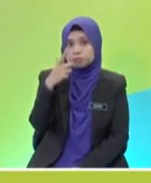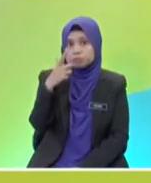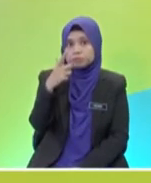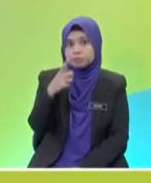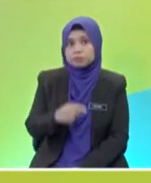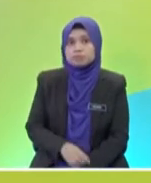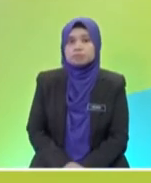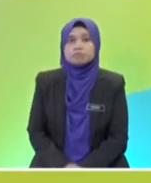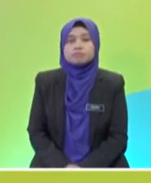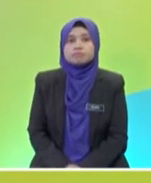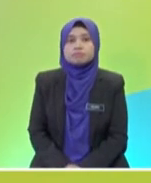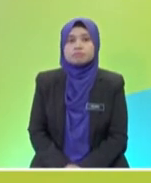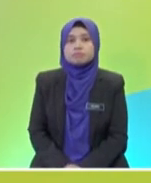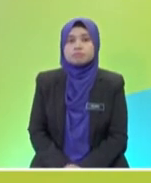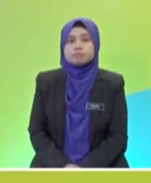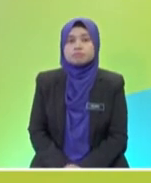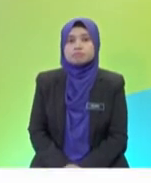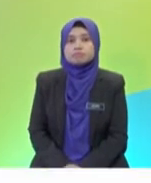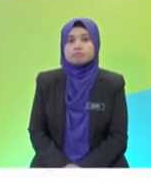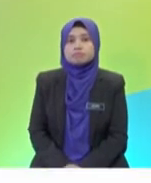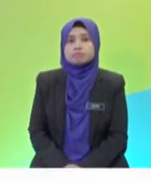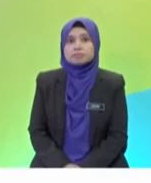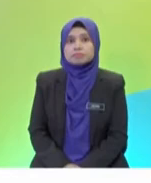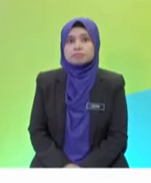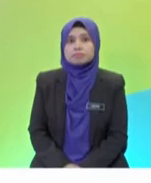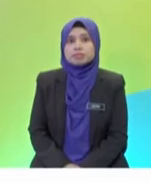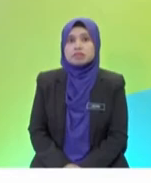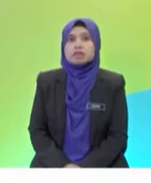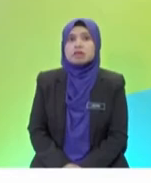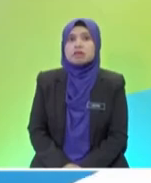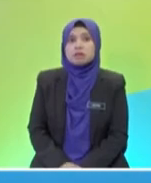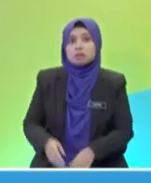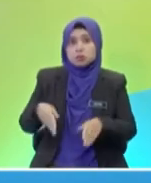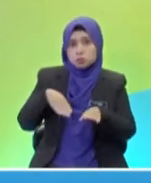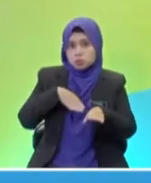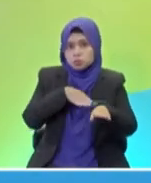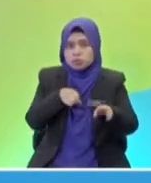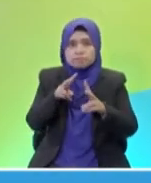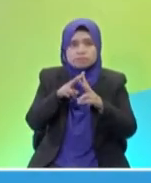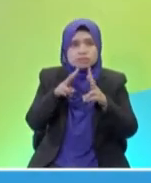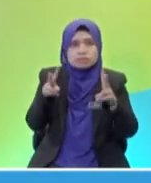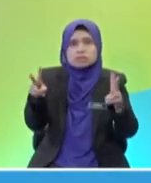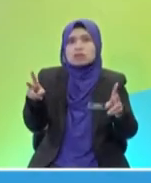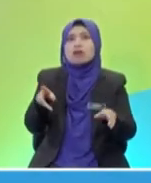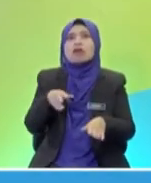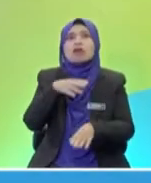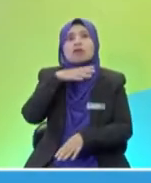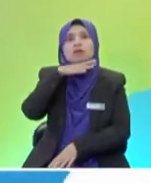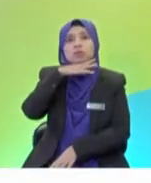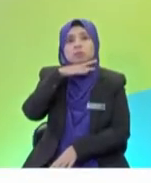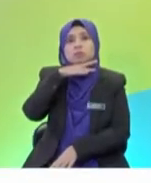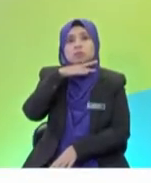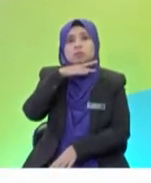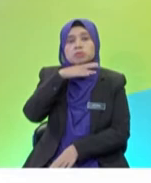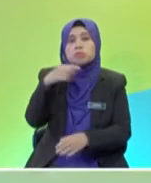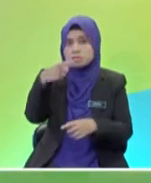trying to save themselves. The river is so dirty, the factory waste and garbage are released into